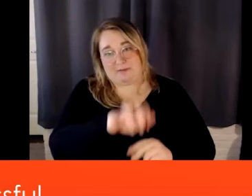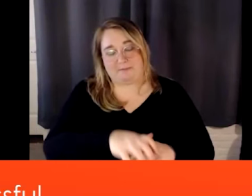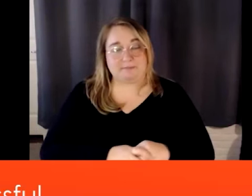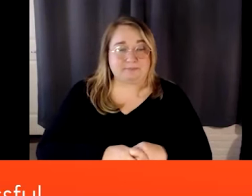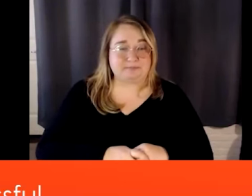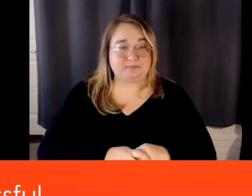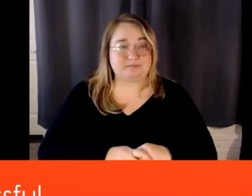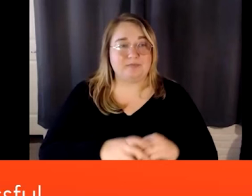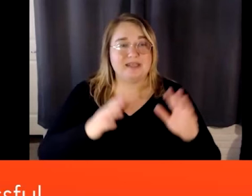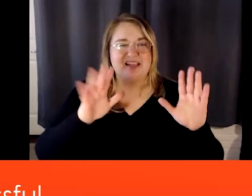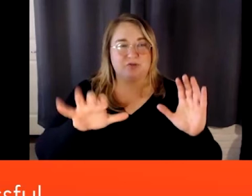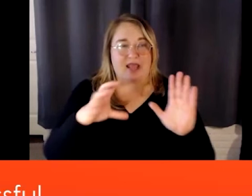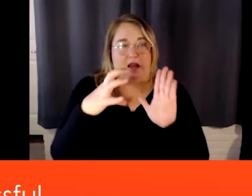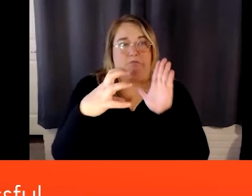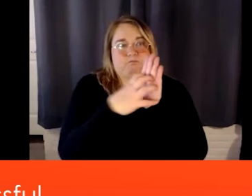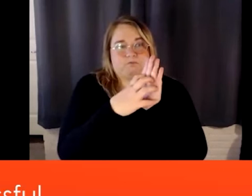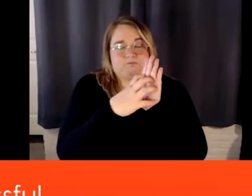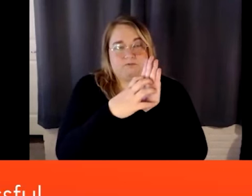I won't read the whole thing, but